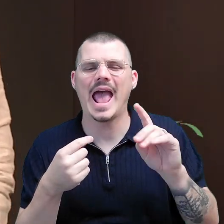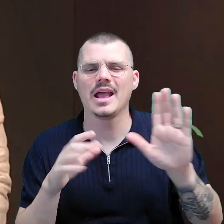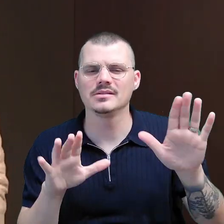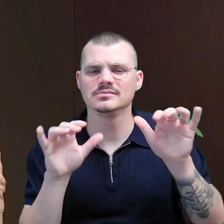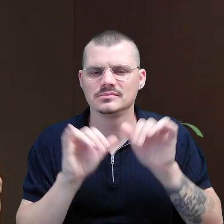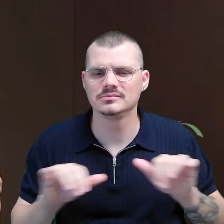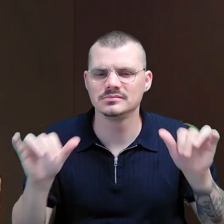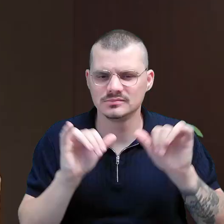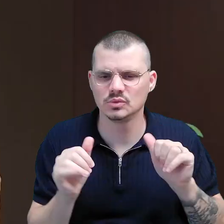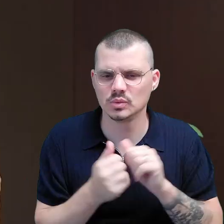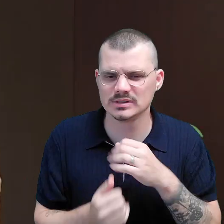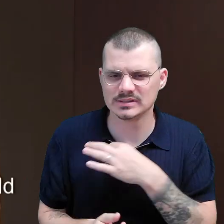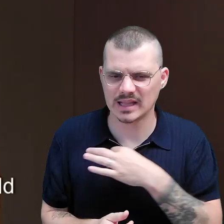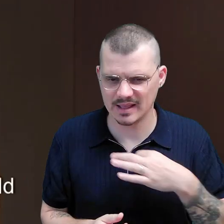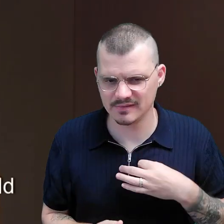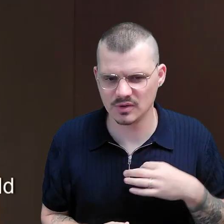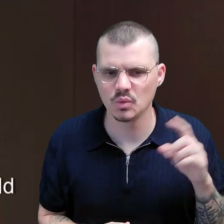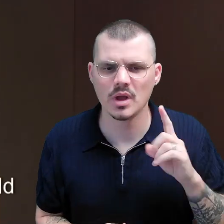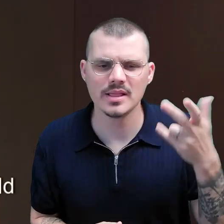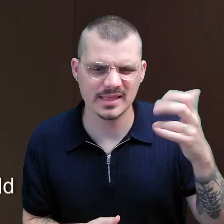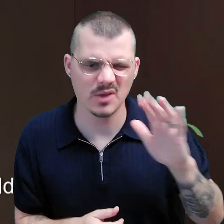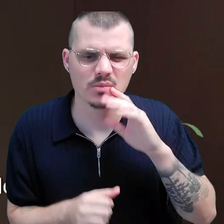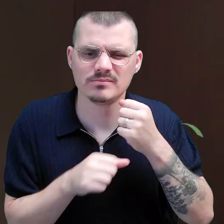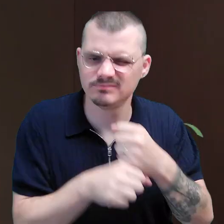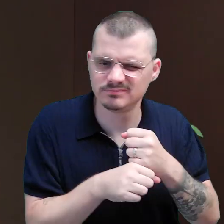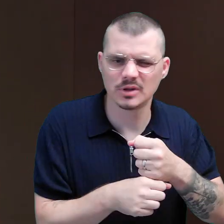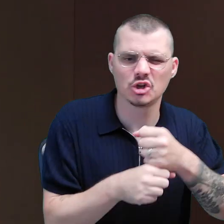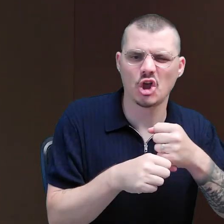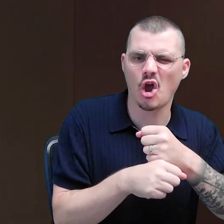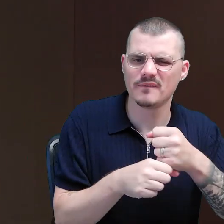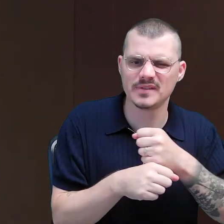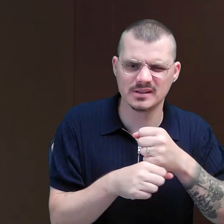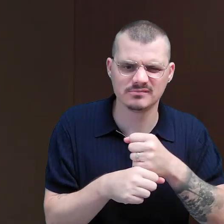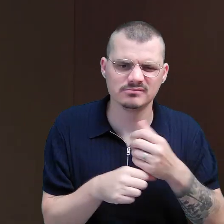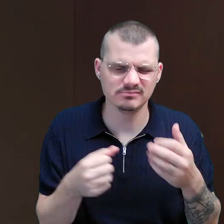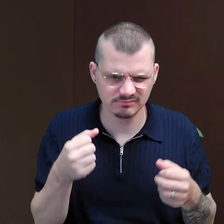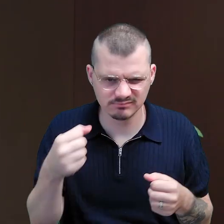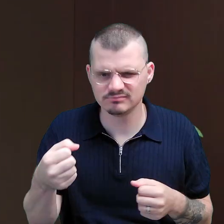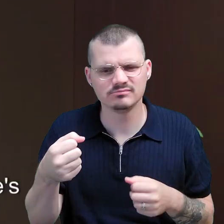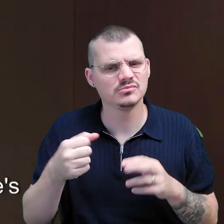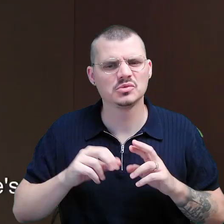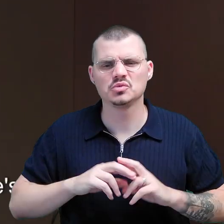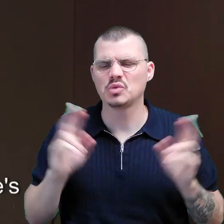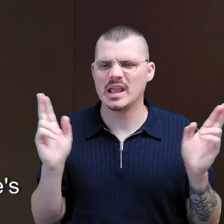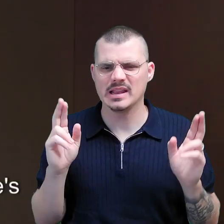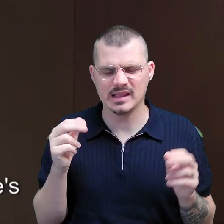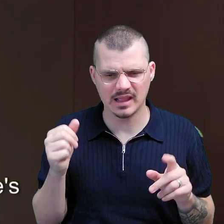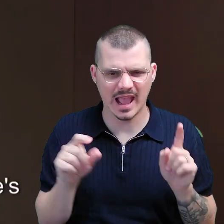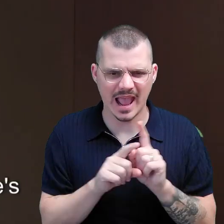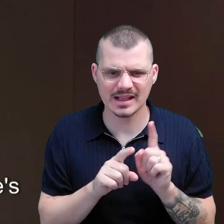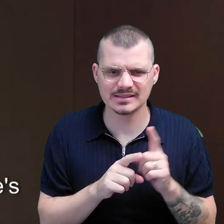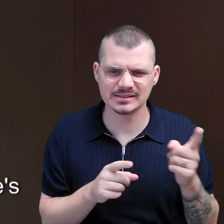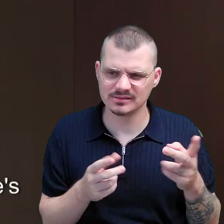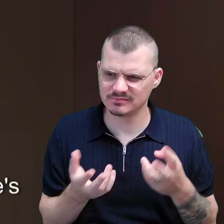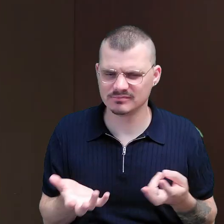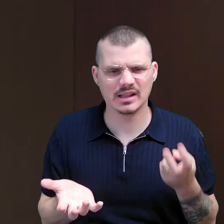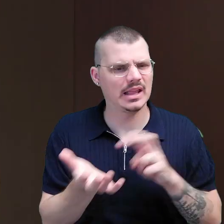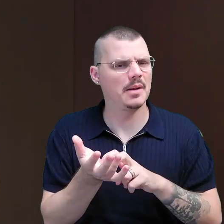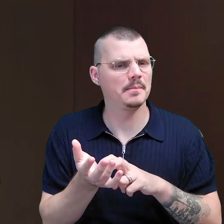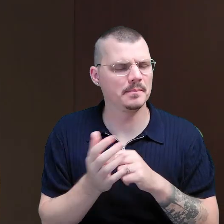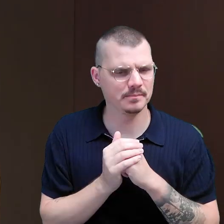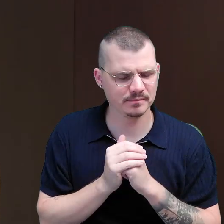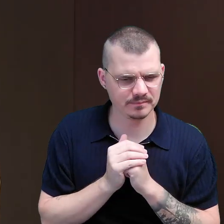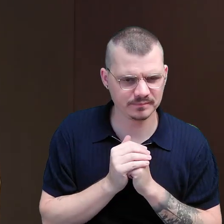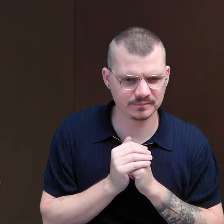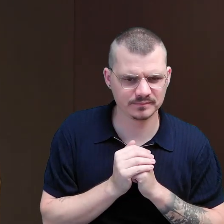he had a rhythm with his support staff where they would make a big old pot of fresh coffee that would be ready basically just as he's getting